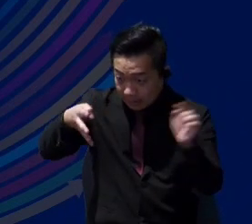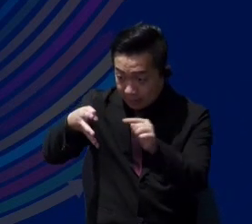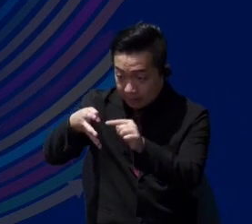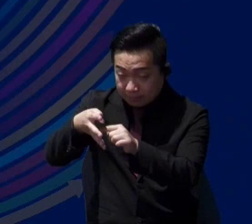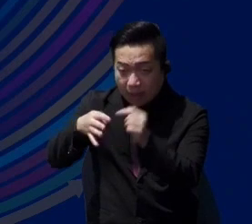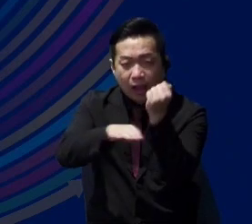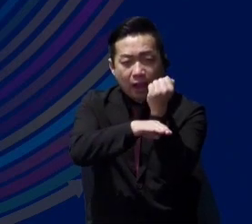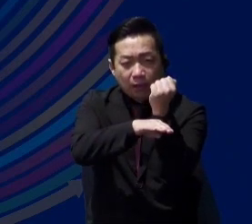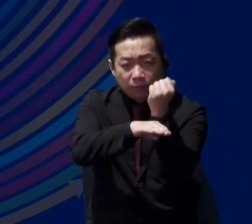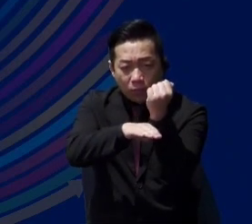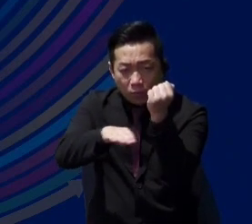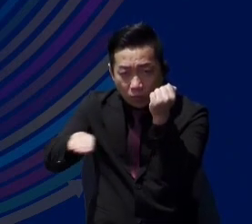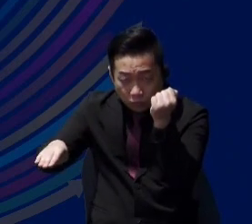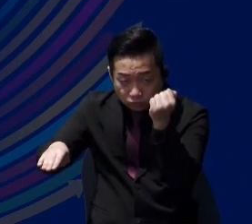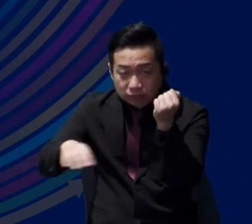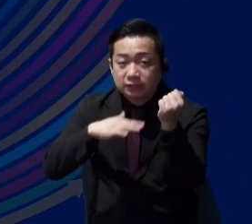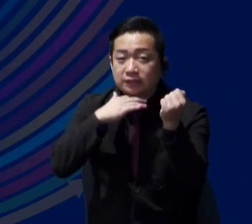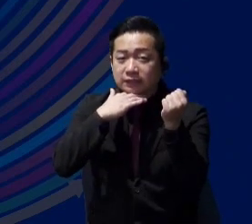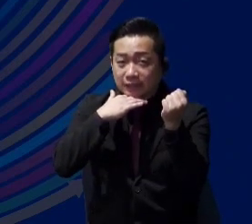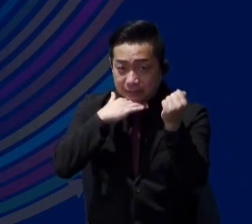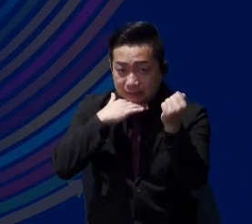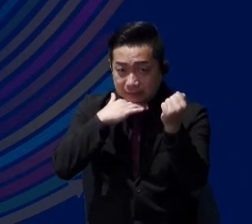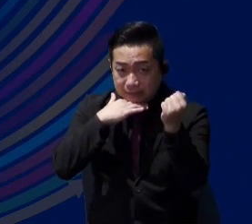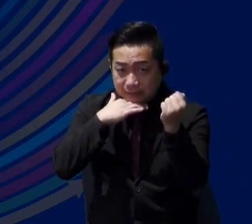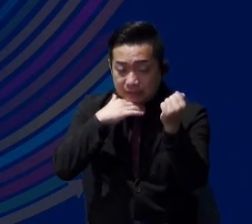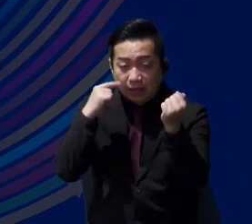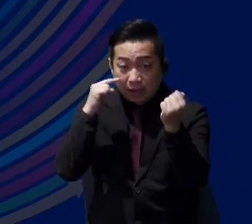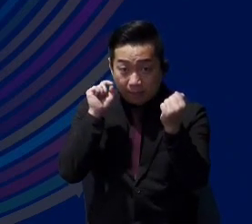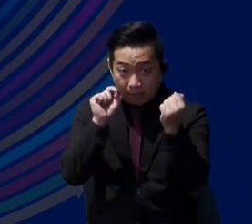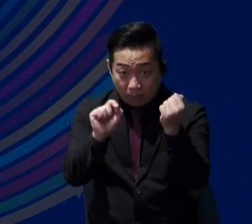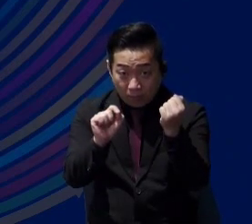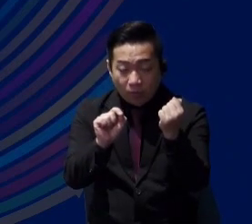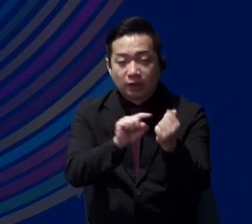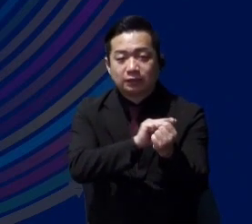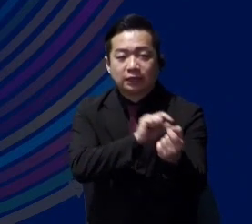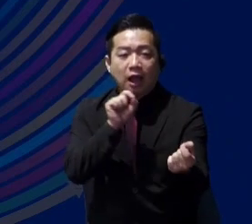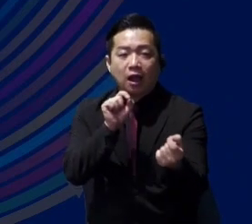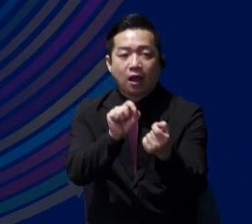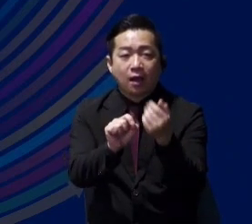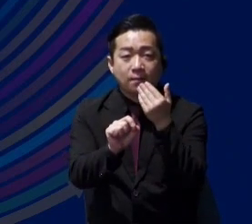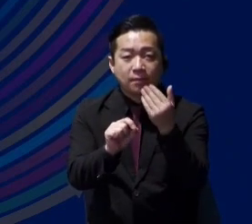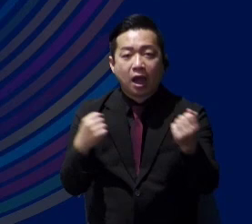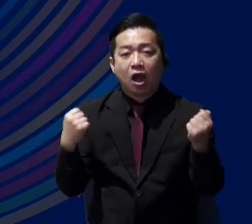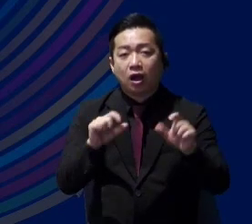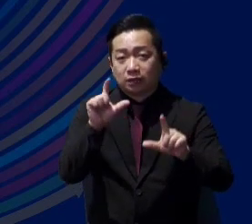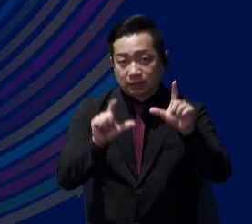this is your life expectancy. Again, you can see this is your life expectancy.